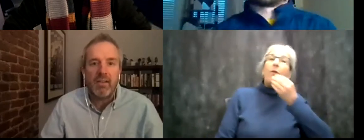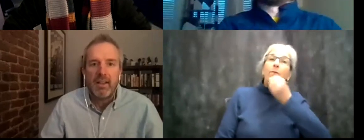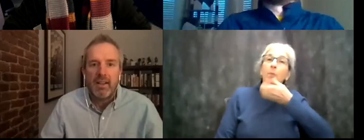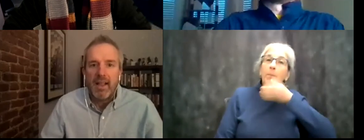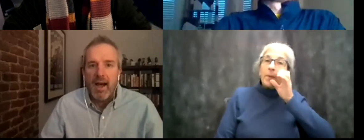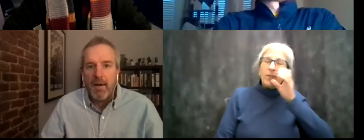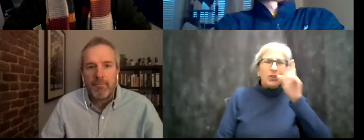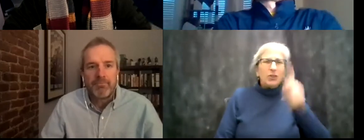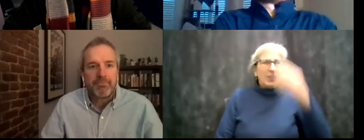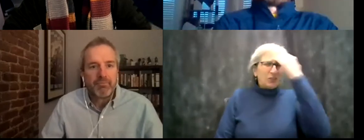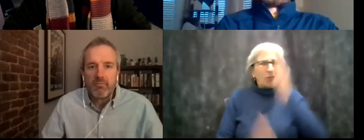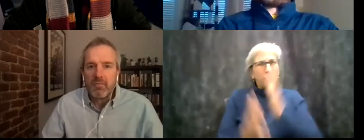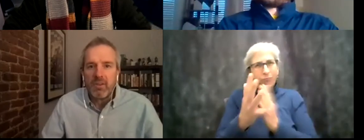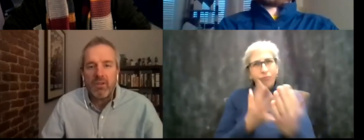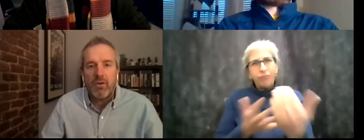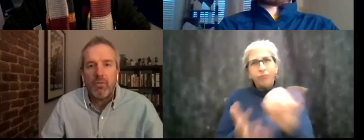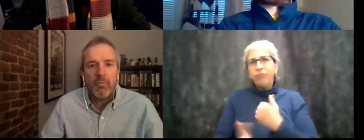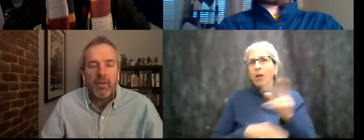hotel.